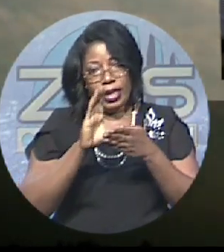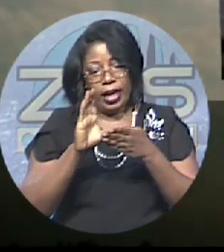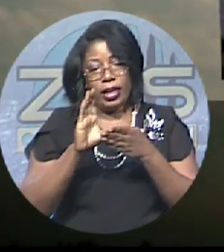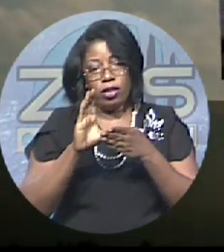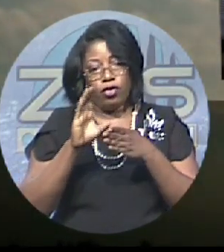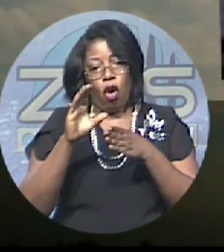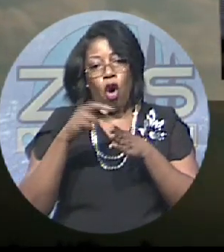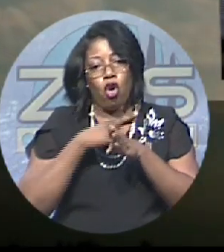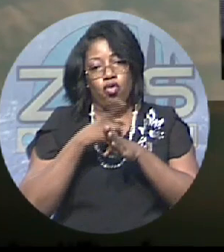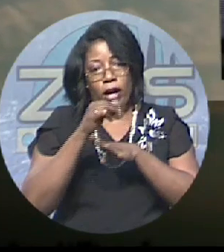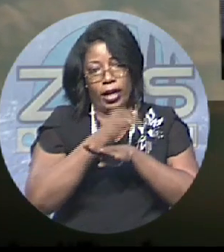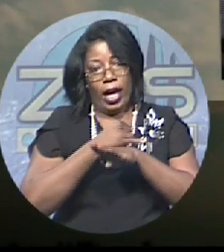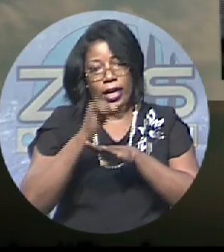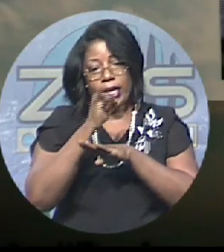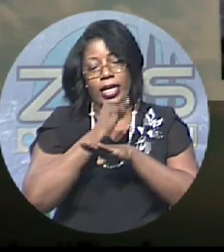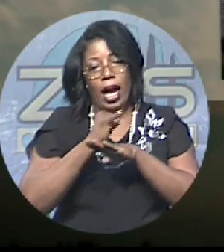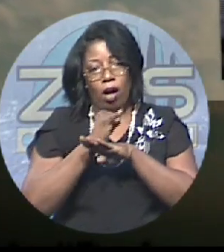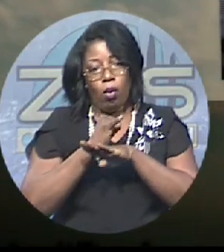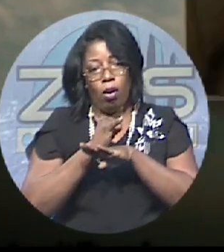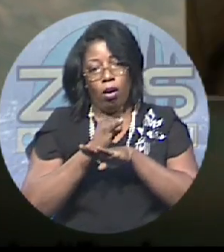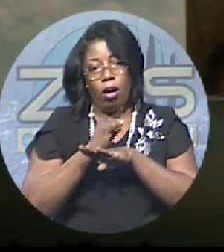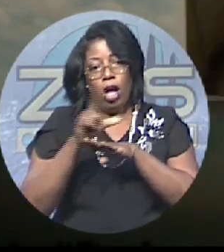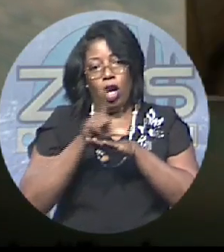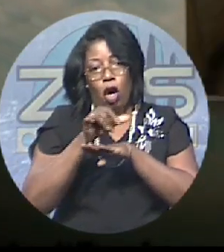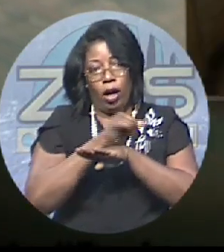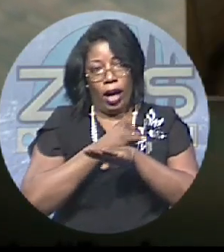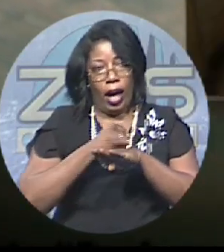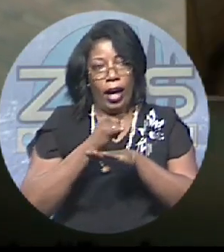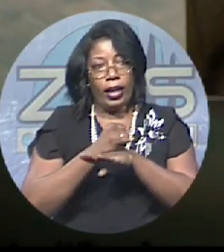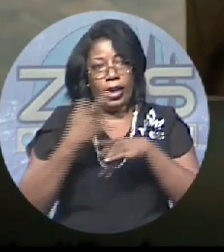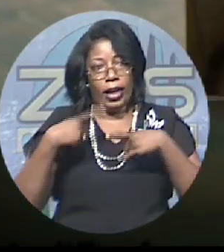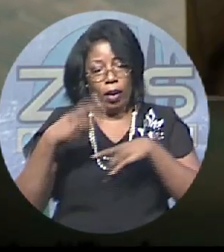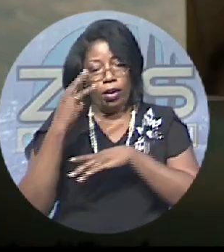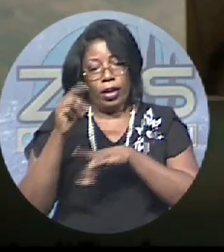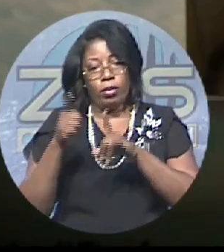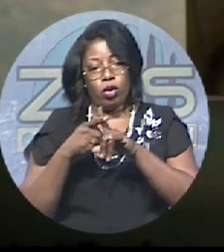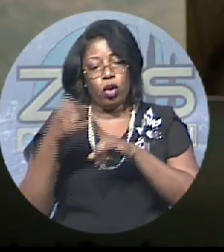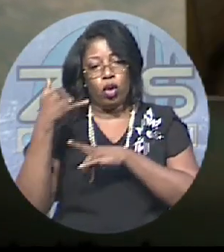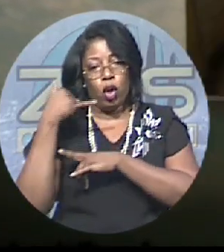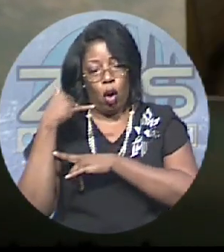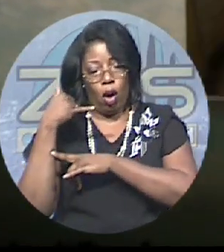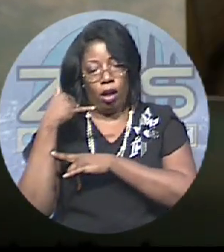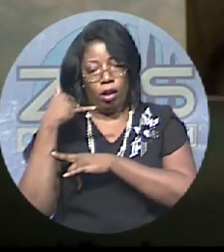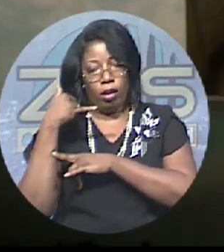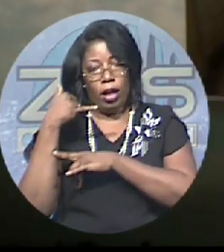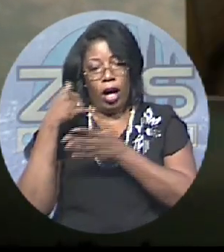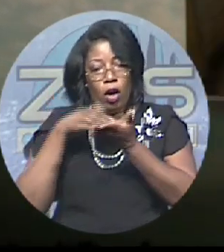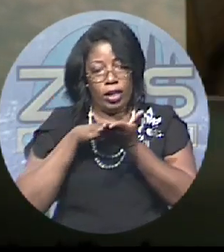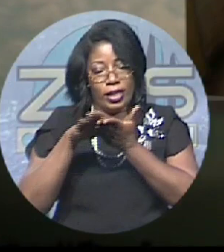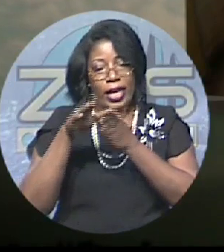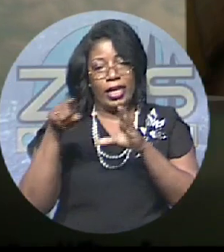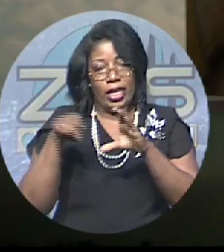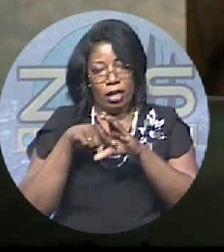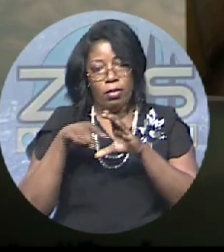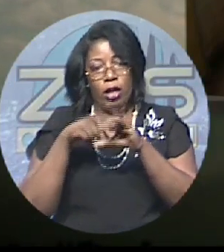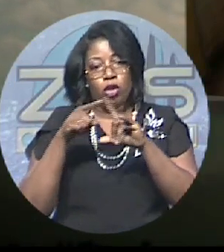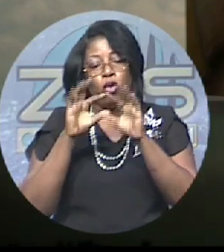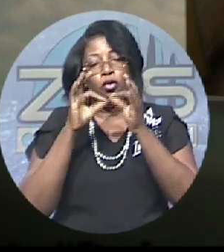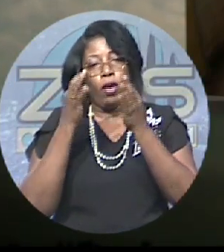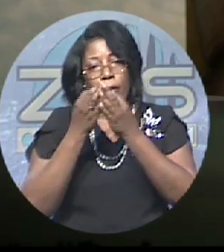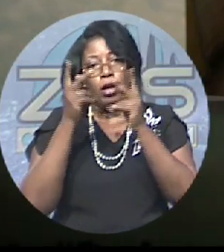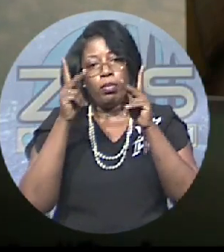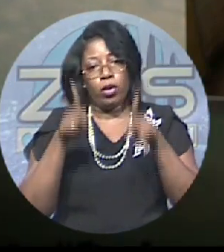Ragged Island, Inagua, and Clarencetown, Long Island, allowing them to make telephone calls and send emails to their loved ones free of